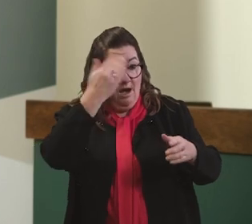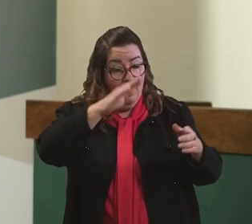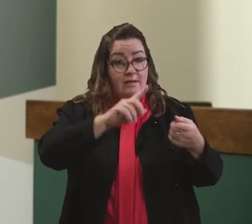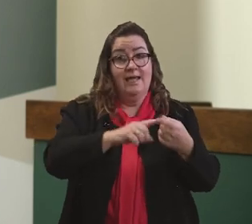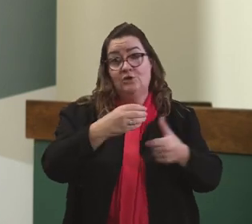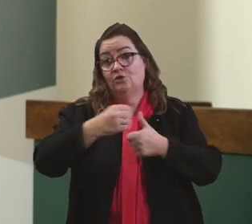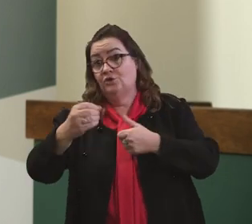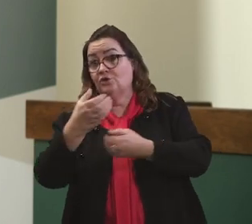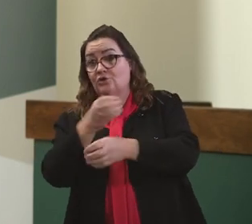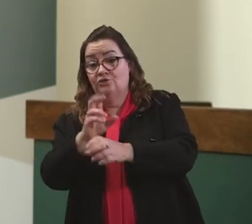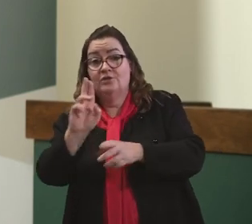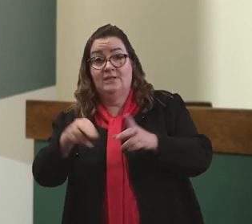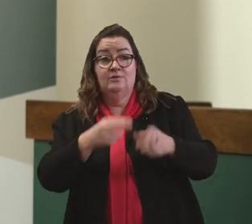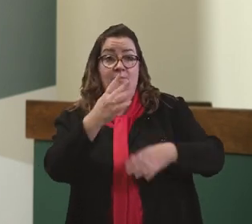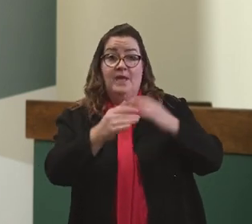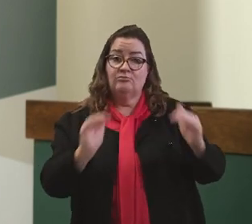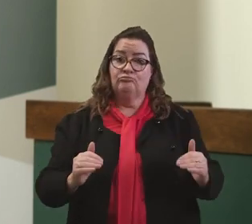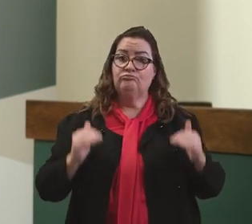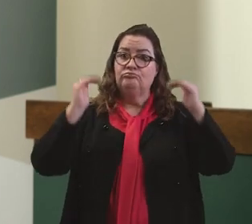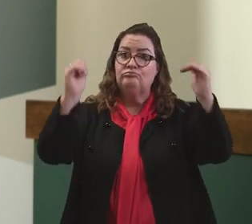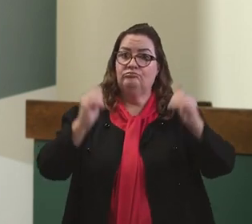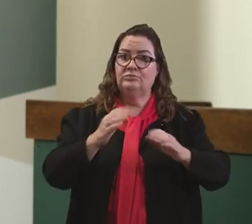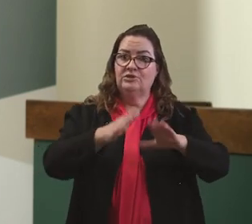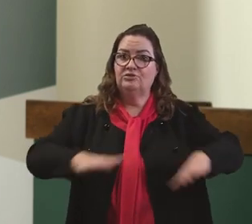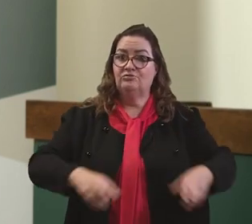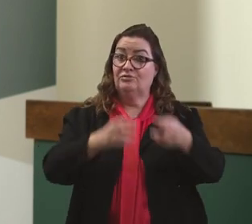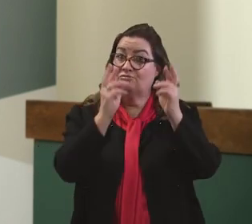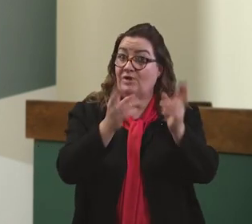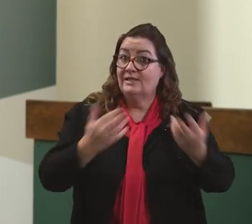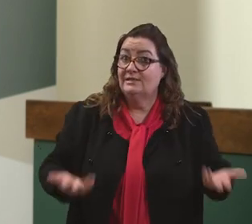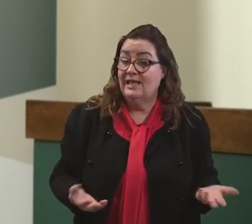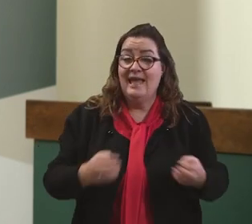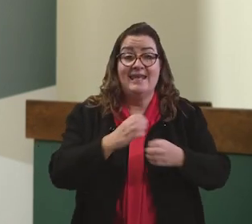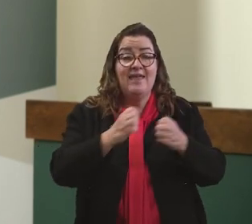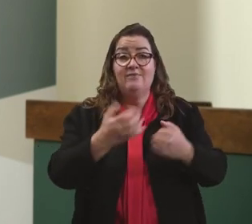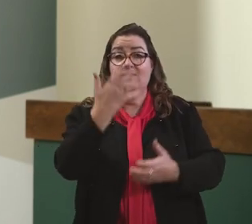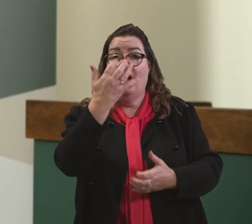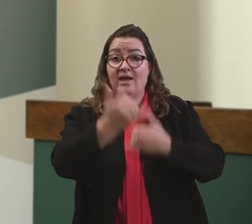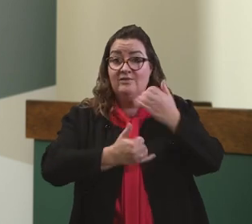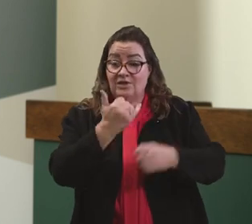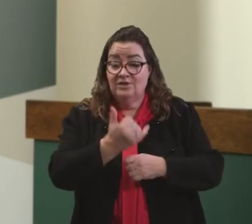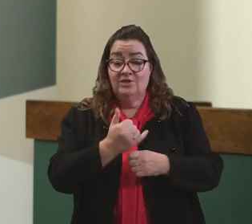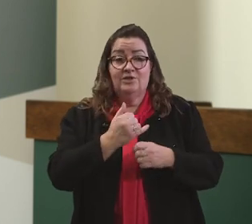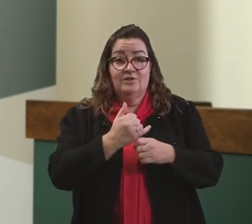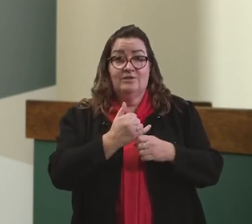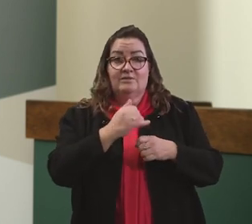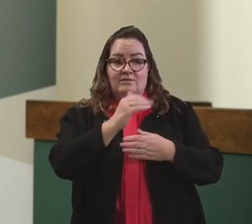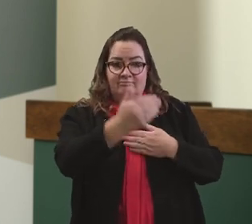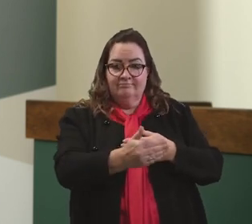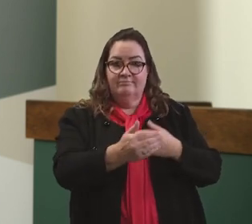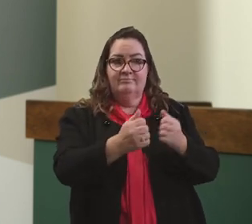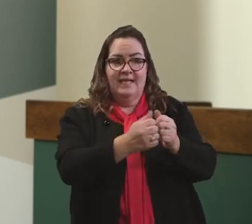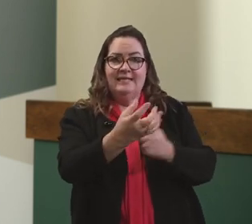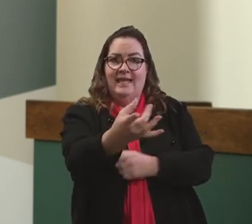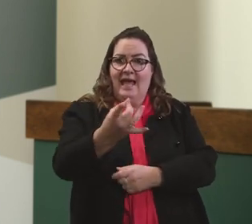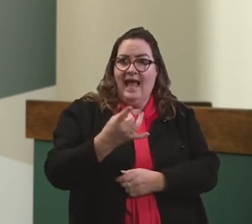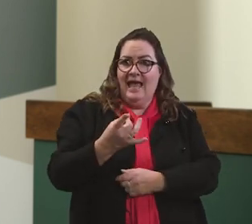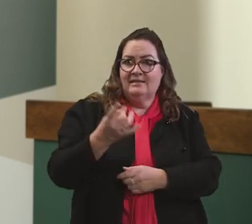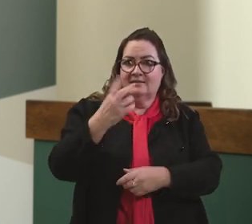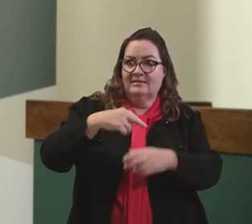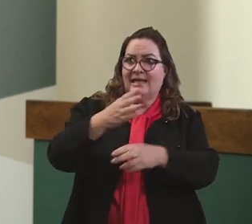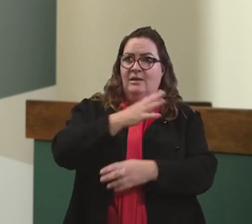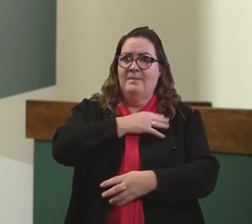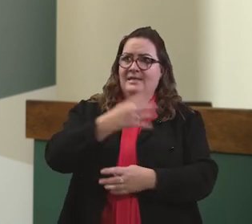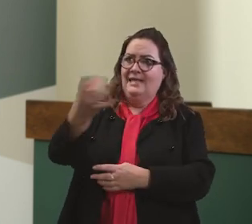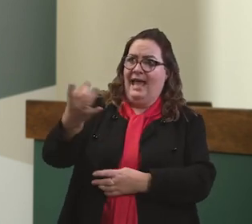rights and to make those rights better. And every 5 years, the UN Committee on the Rights of the Child asks us to write a